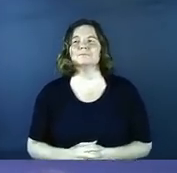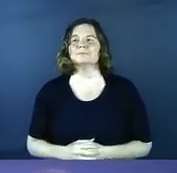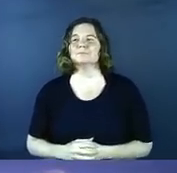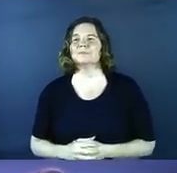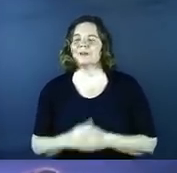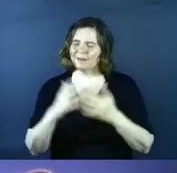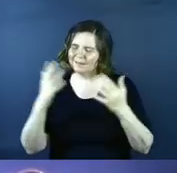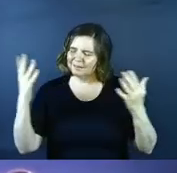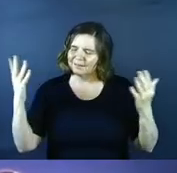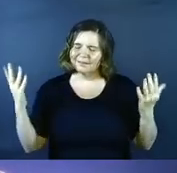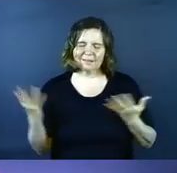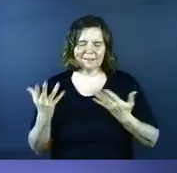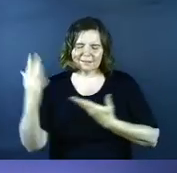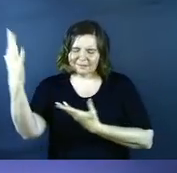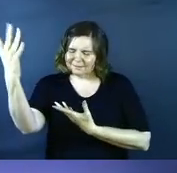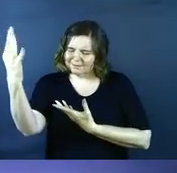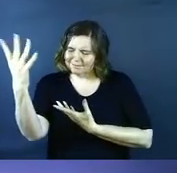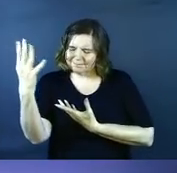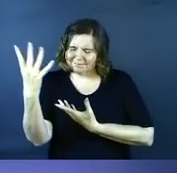You are